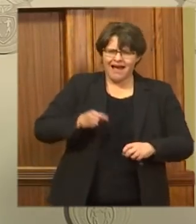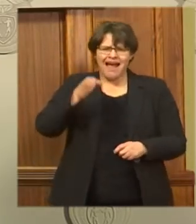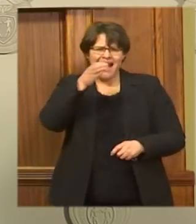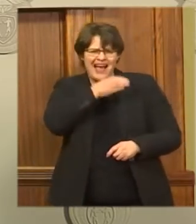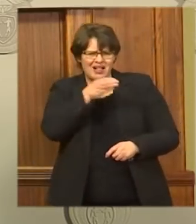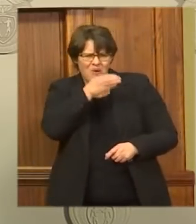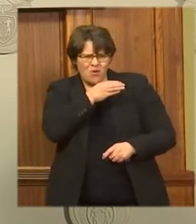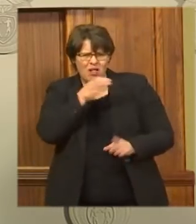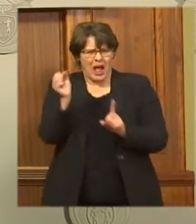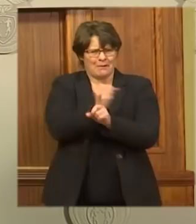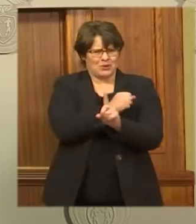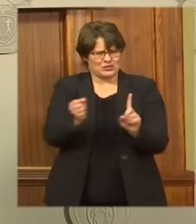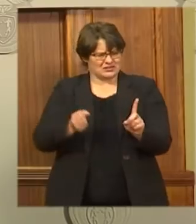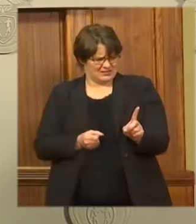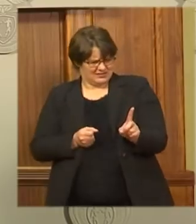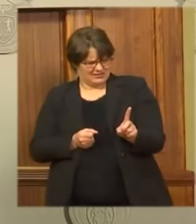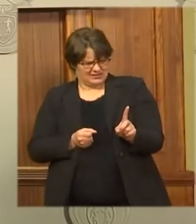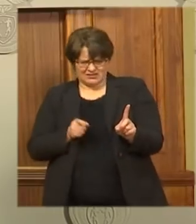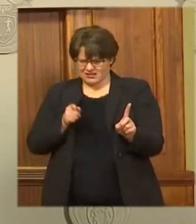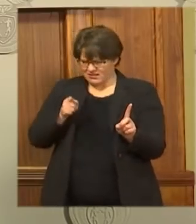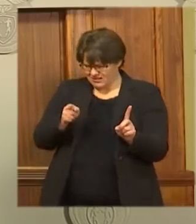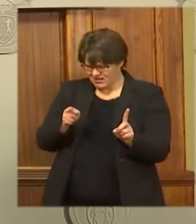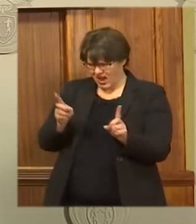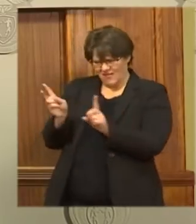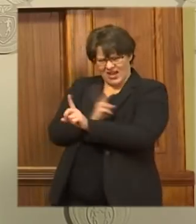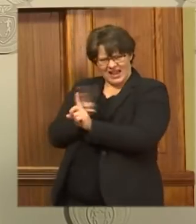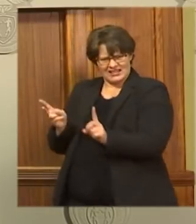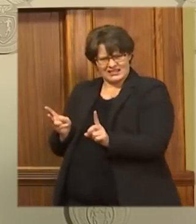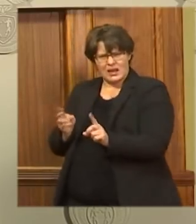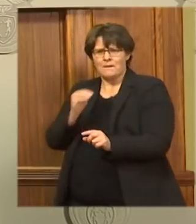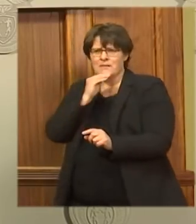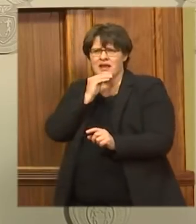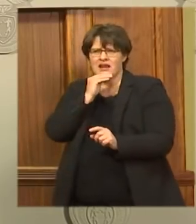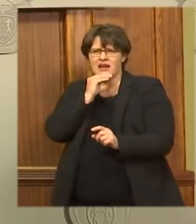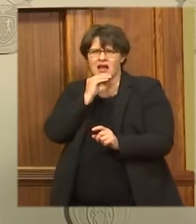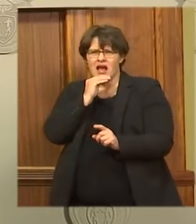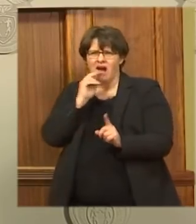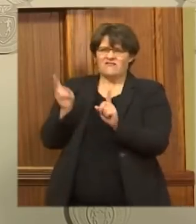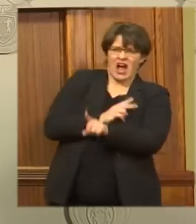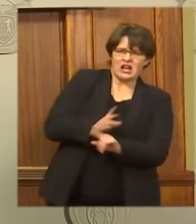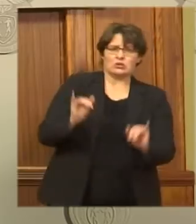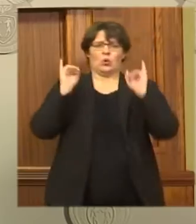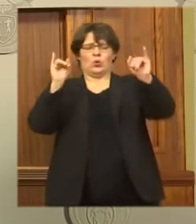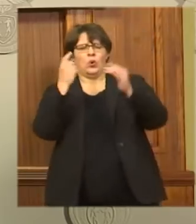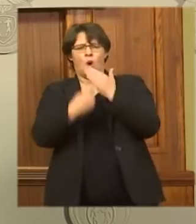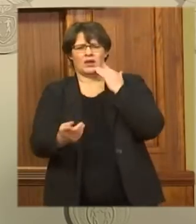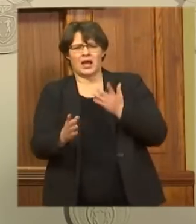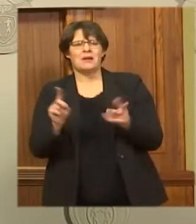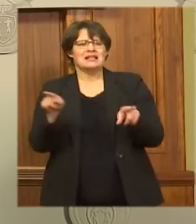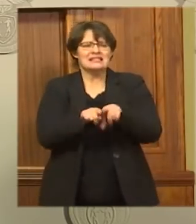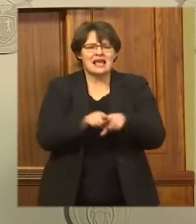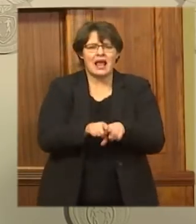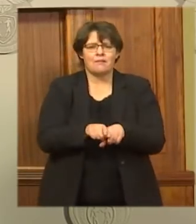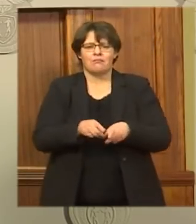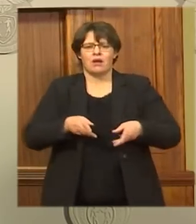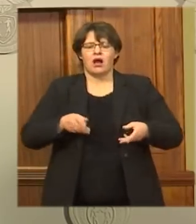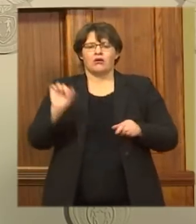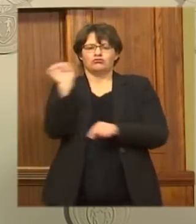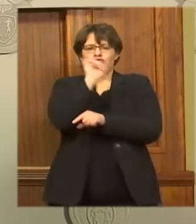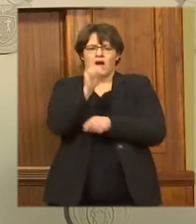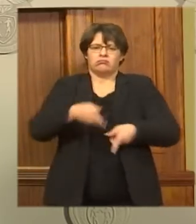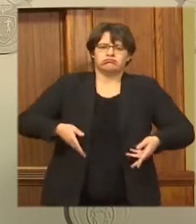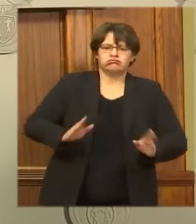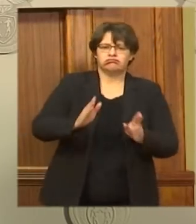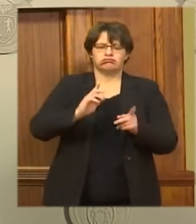alcohol abuse, not only on levels of violence, but also on road accidents